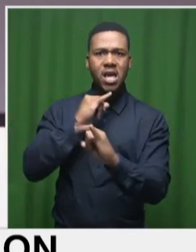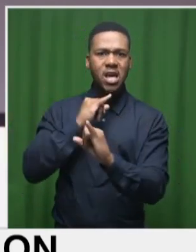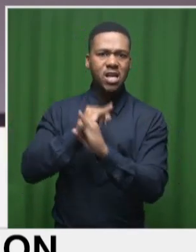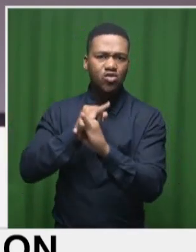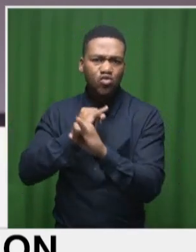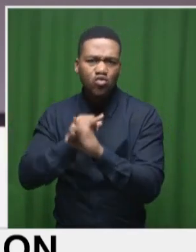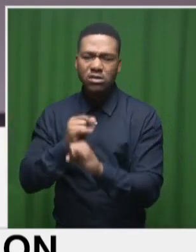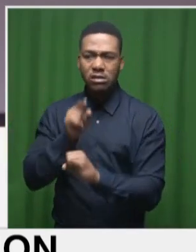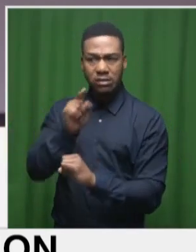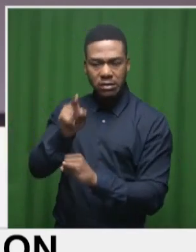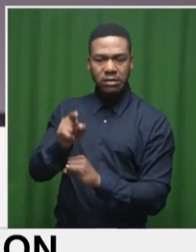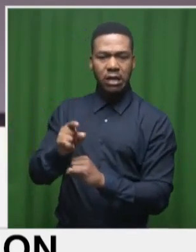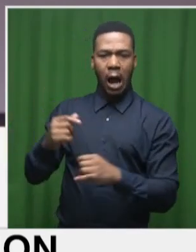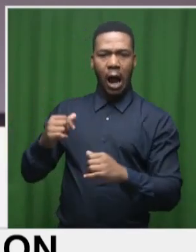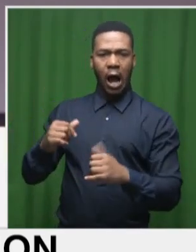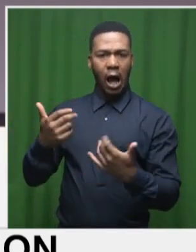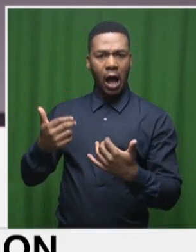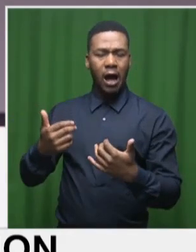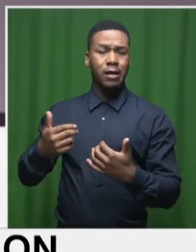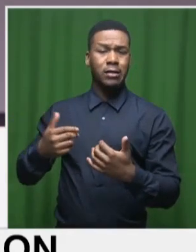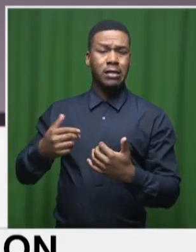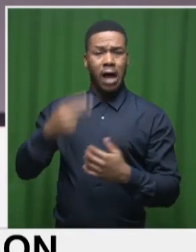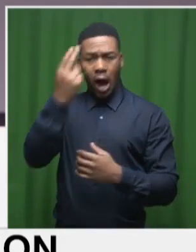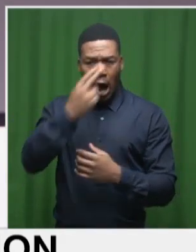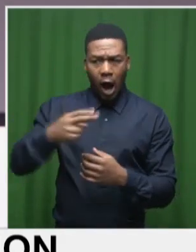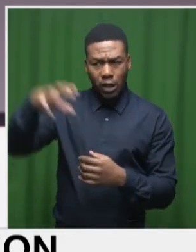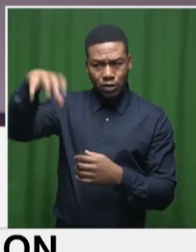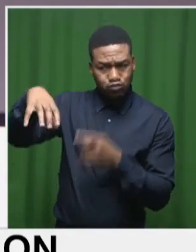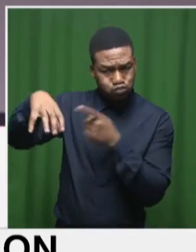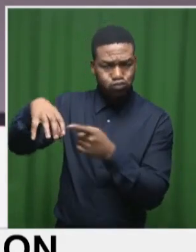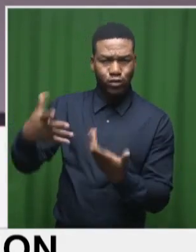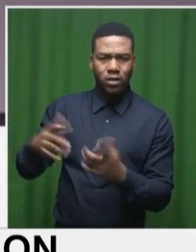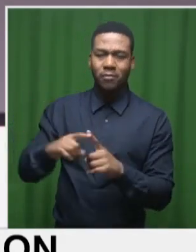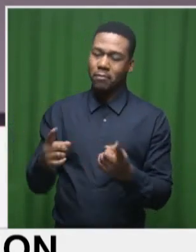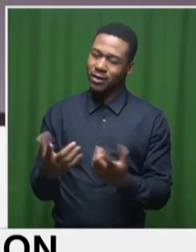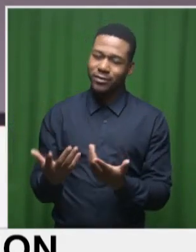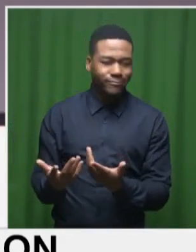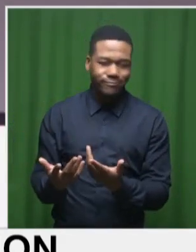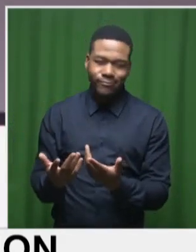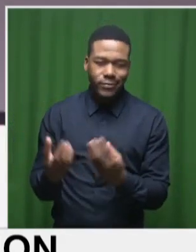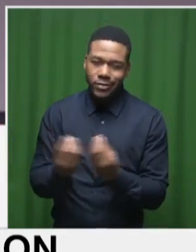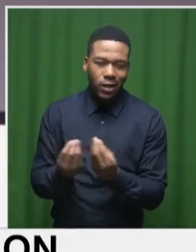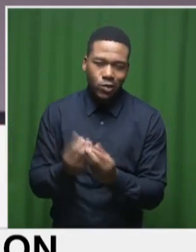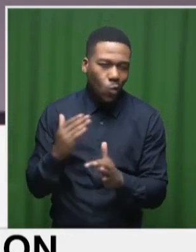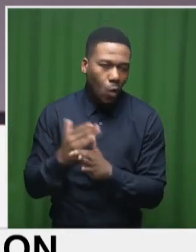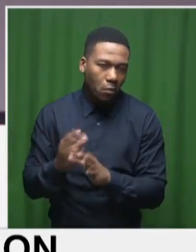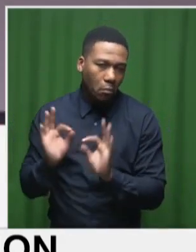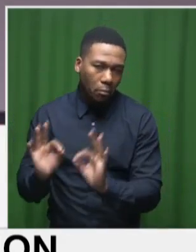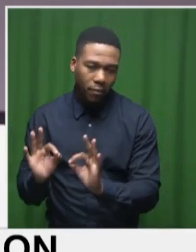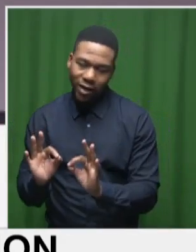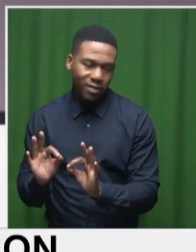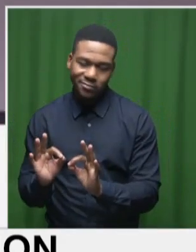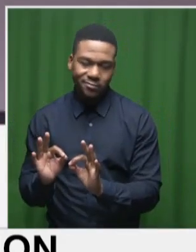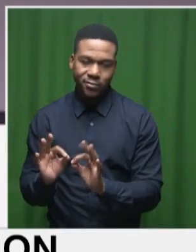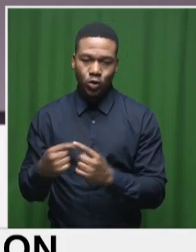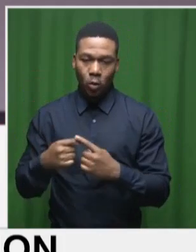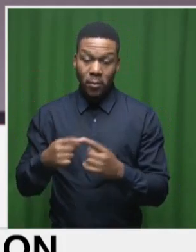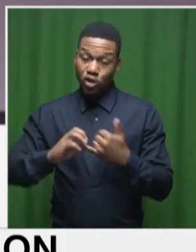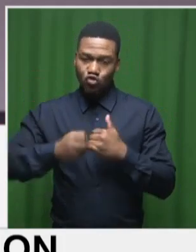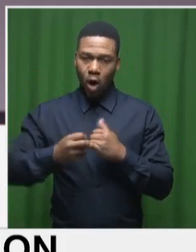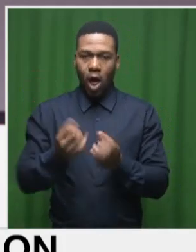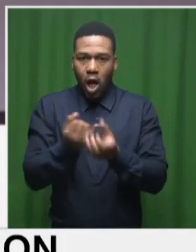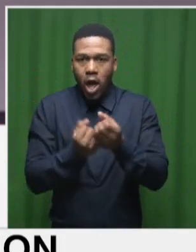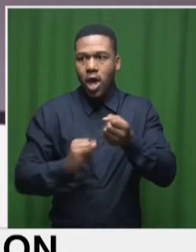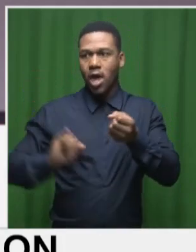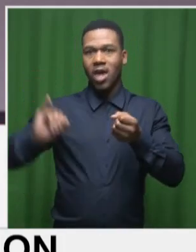But unfortunately, it doesn't work out the way we would want for it to work out. So for me, doing that, branching out independently